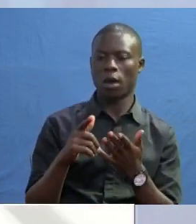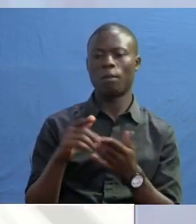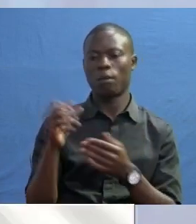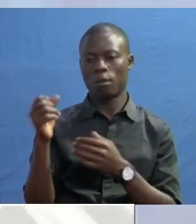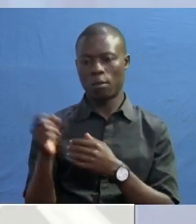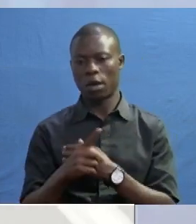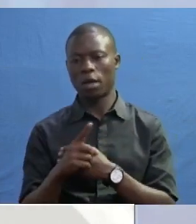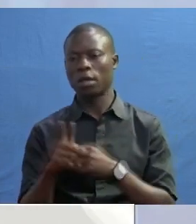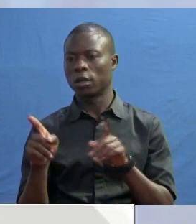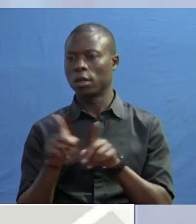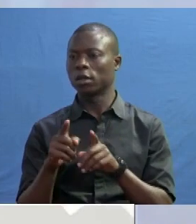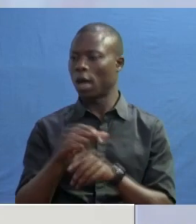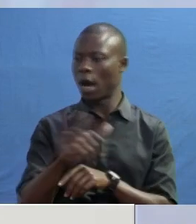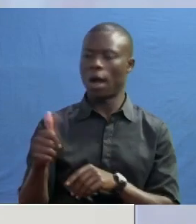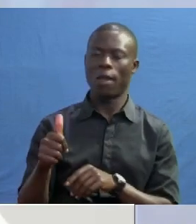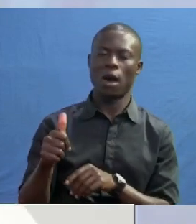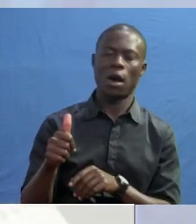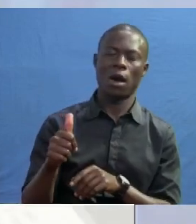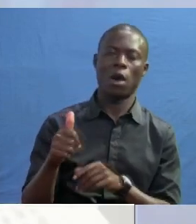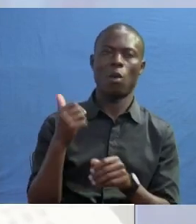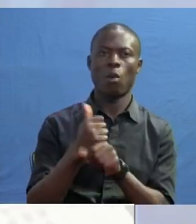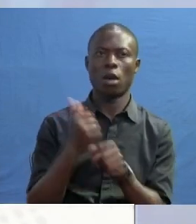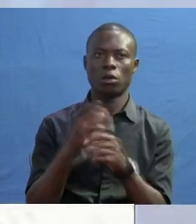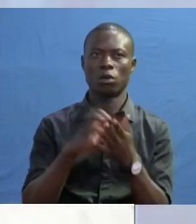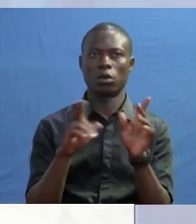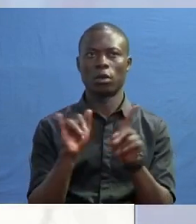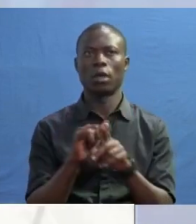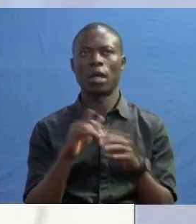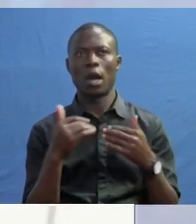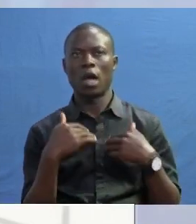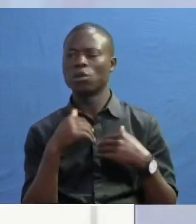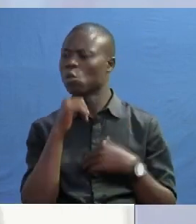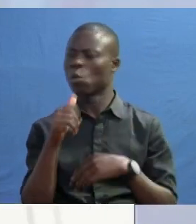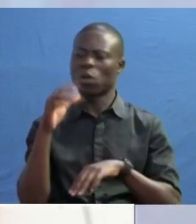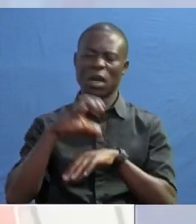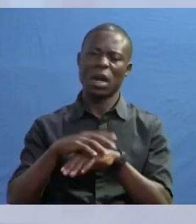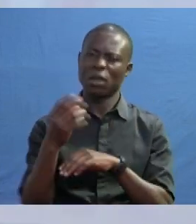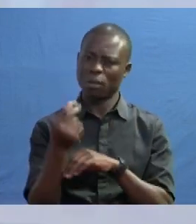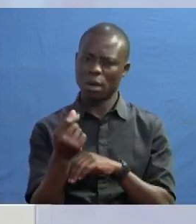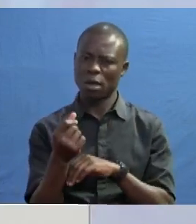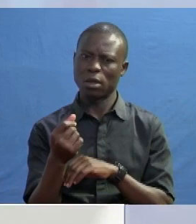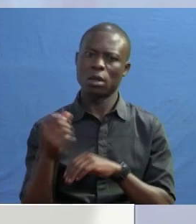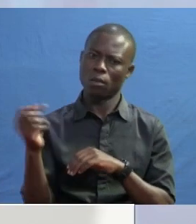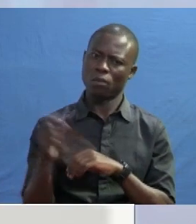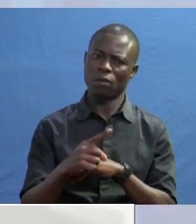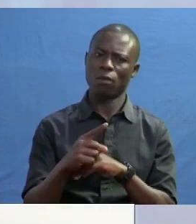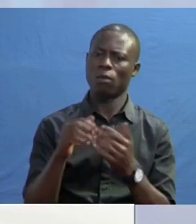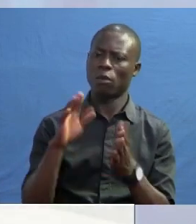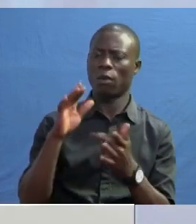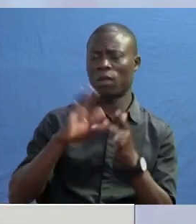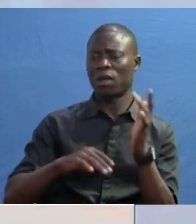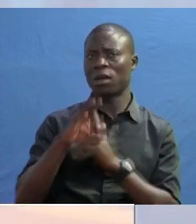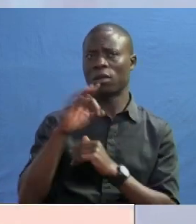arrears and other working conditions. According to the interns, they have not received their allowances for more than 3 months despite them